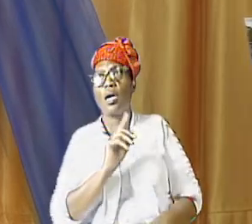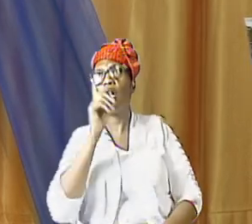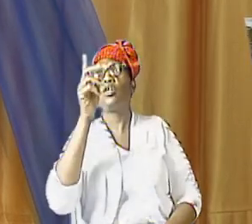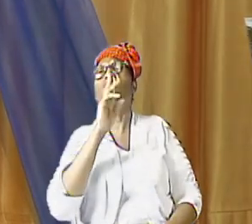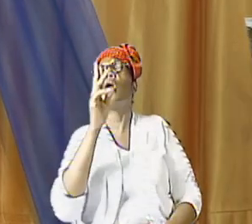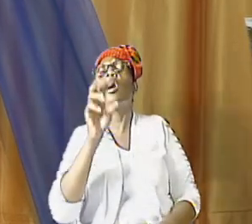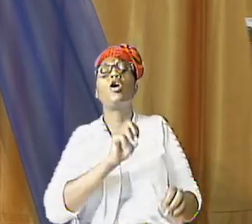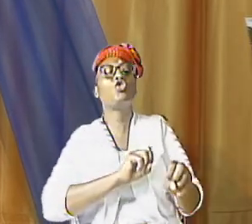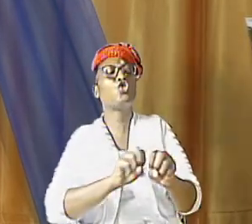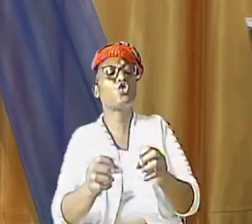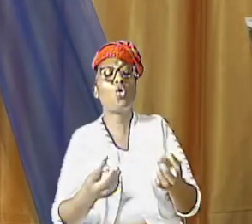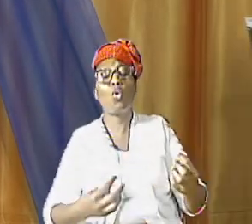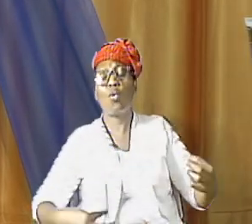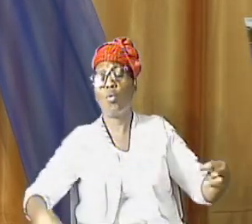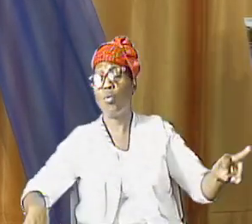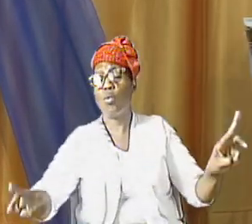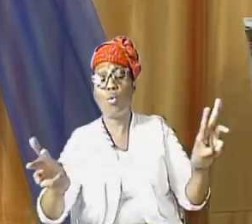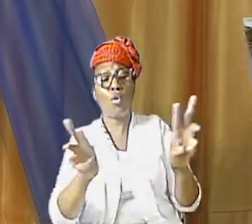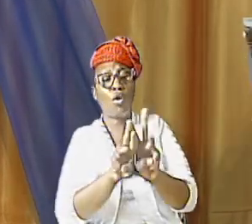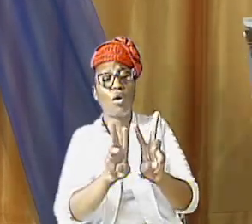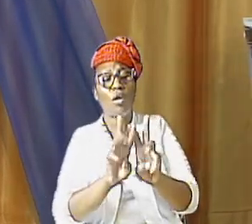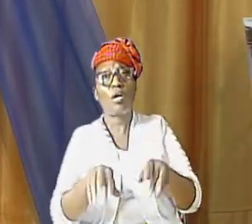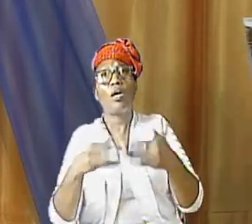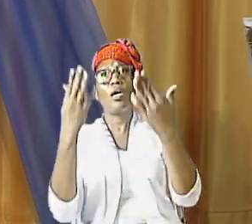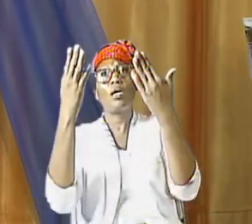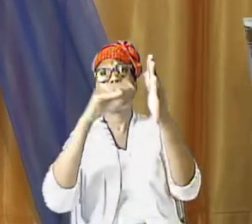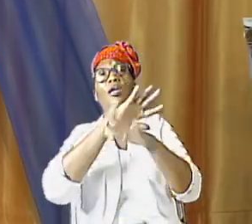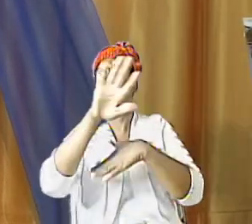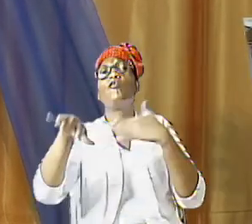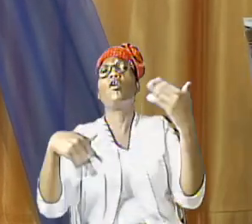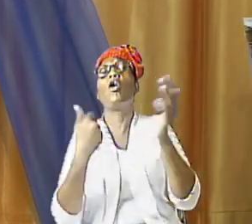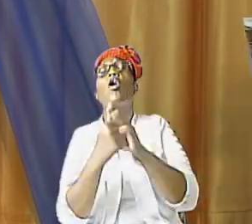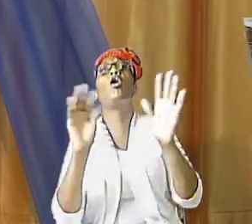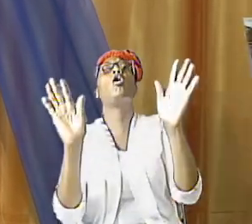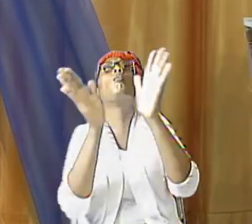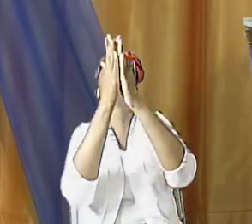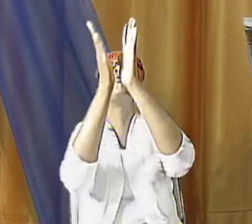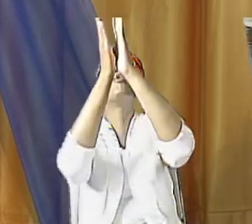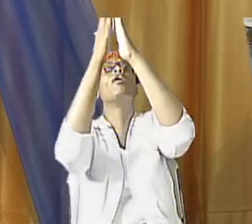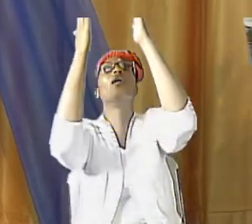God, you are so worthy. We give you all a praise.